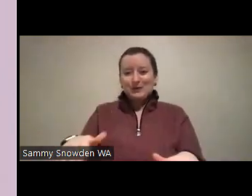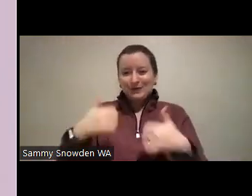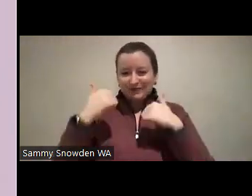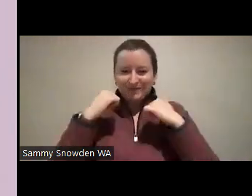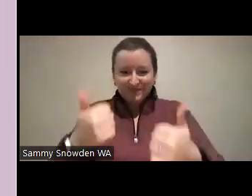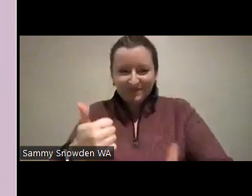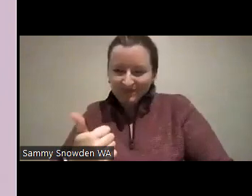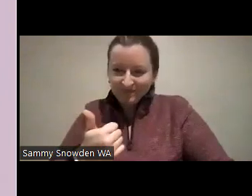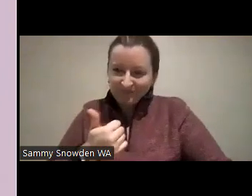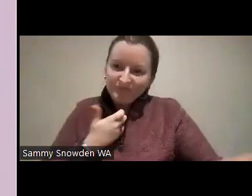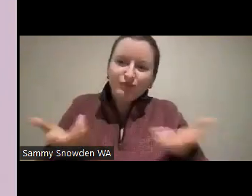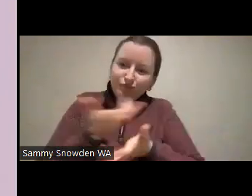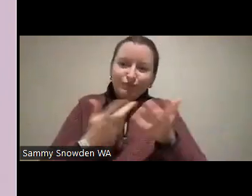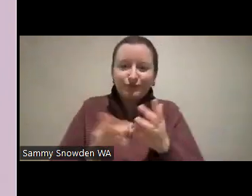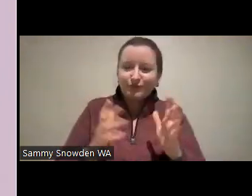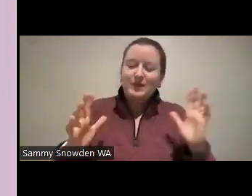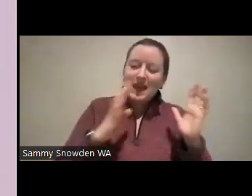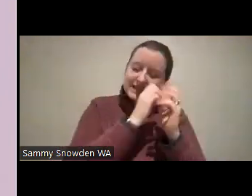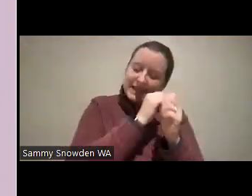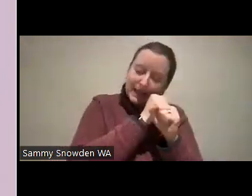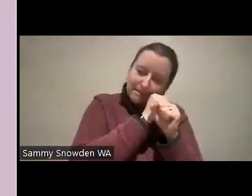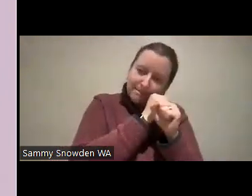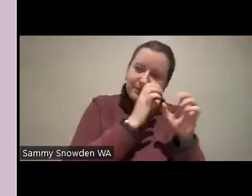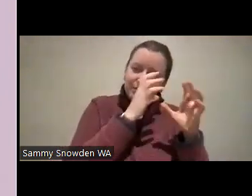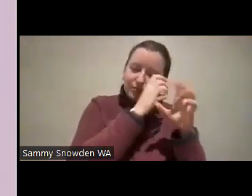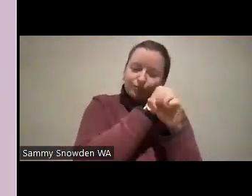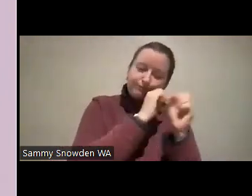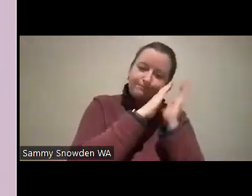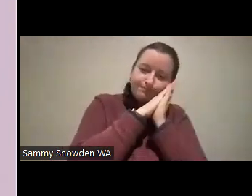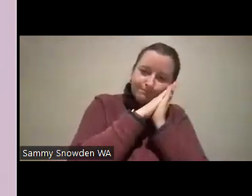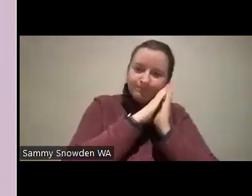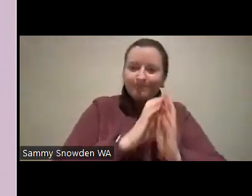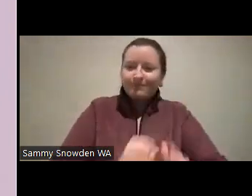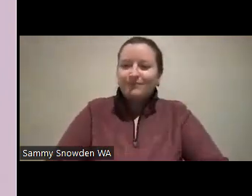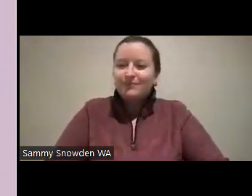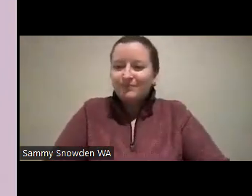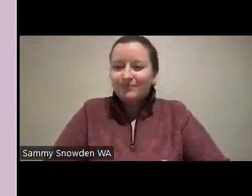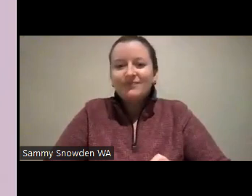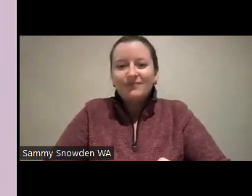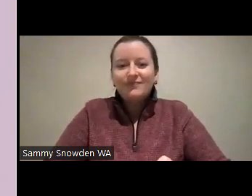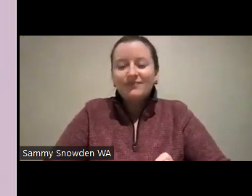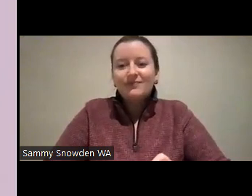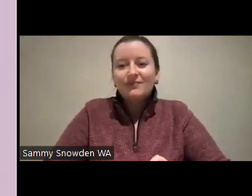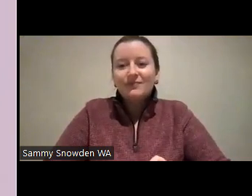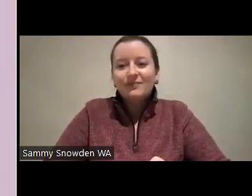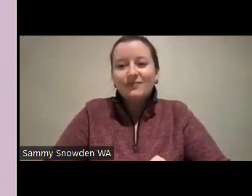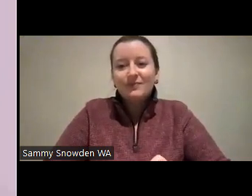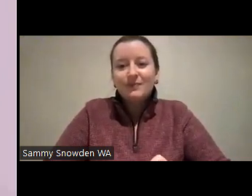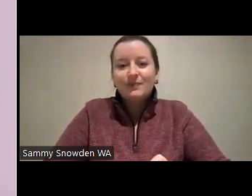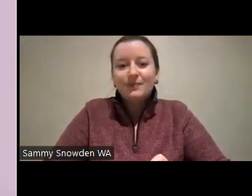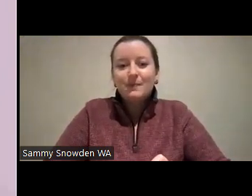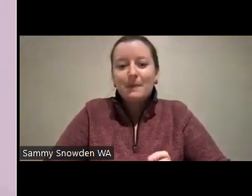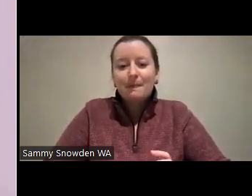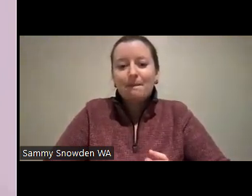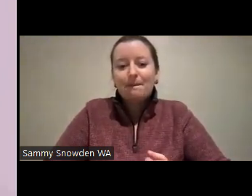lifestyle changes are quite small and easy to make, whereas others can take time and a lot of patience. So we're just going to have a look at